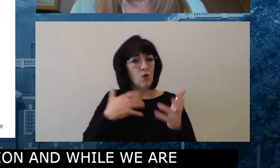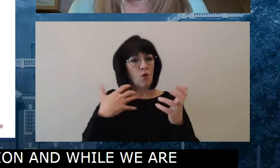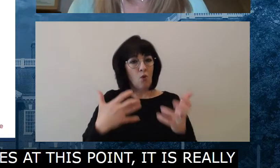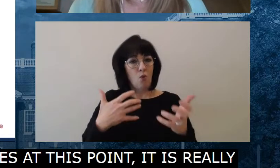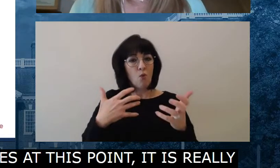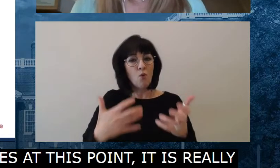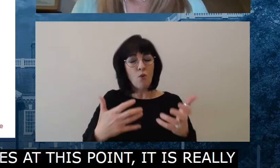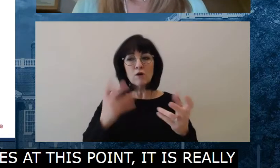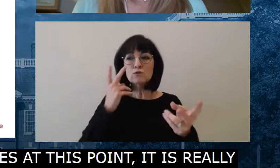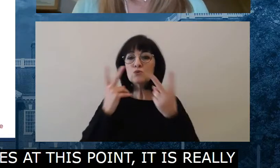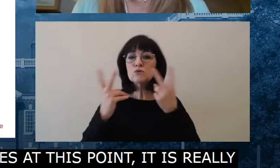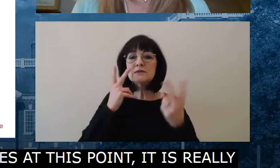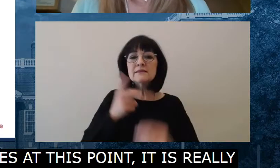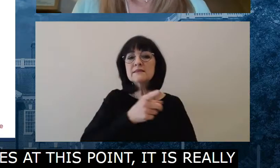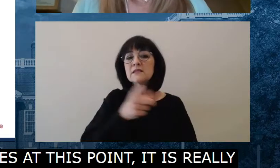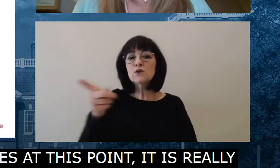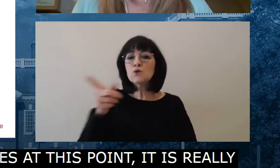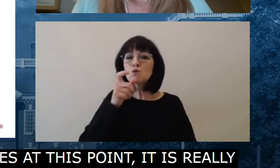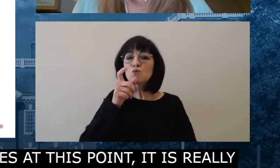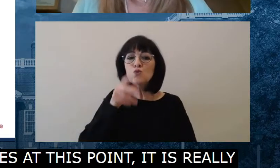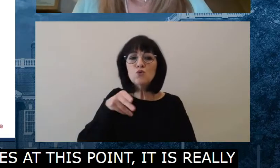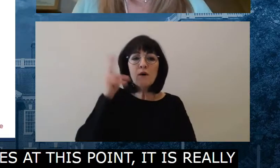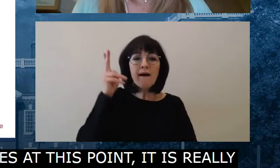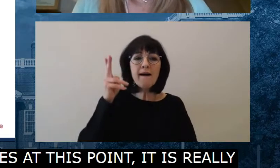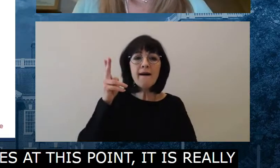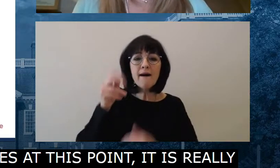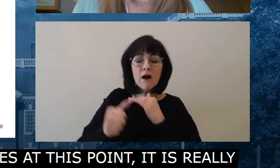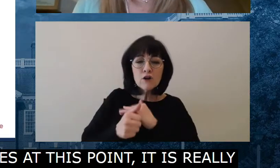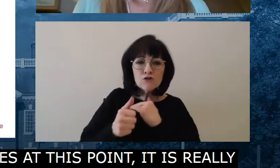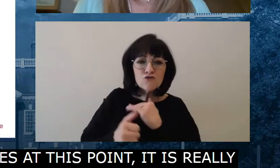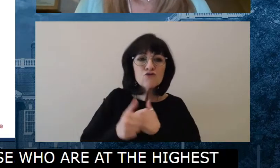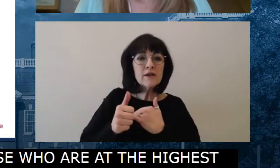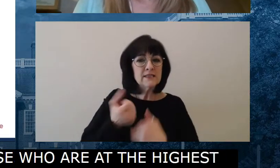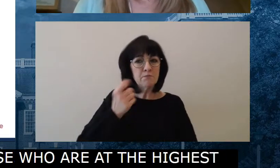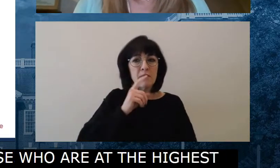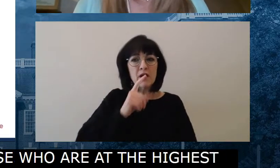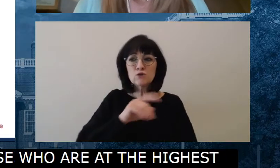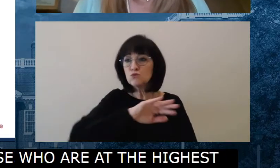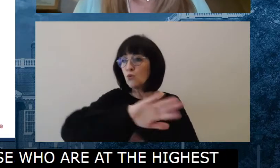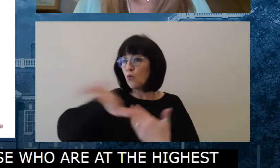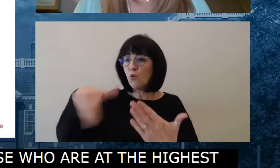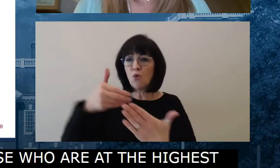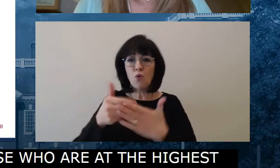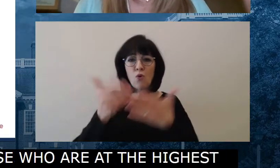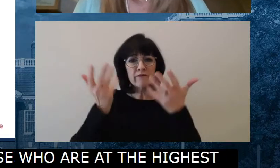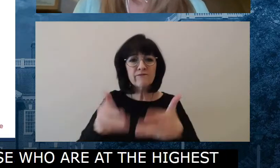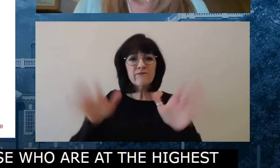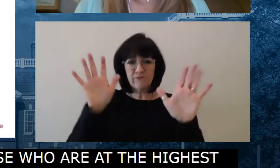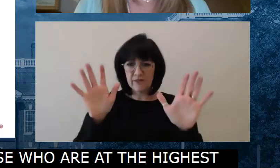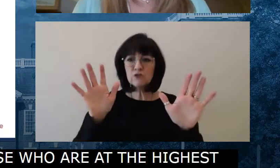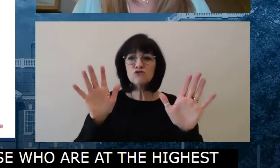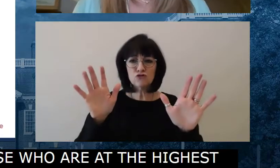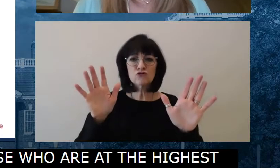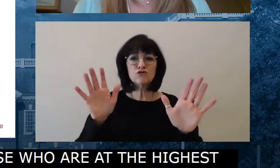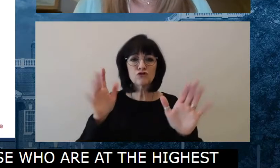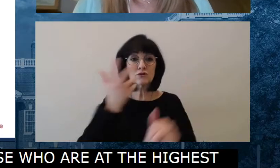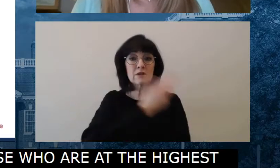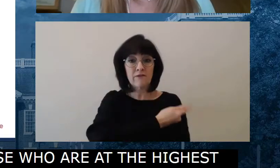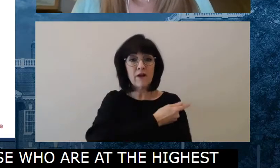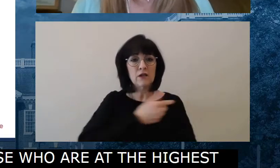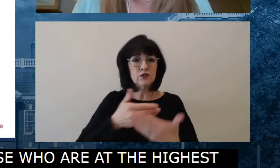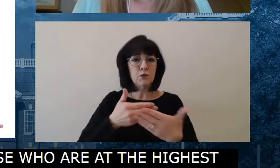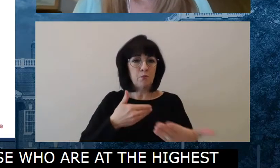month and get those vaccinated before we fully open this up to the whole